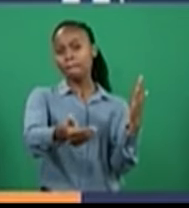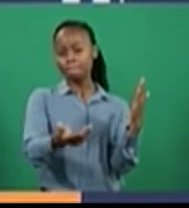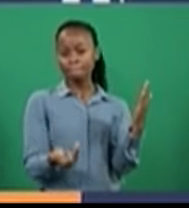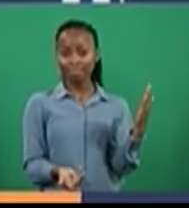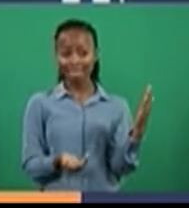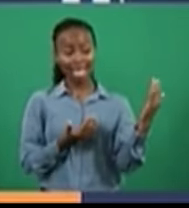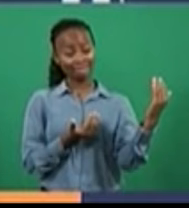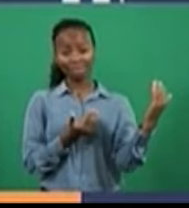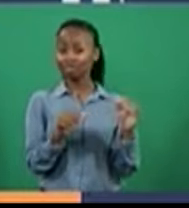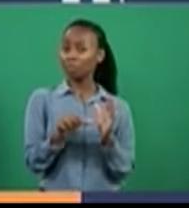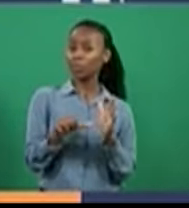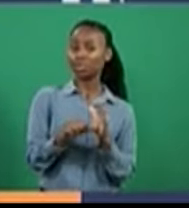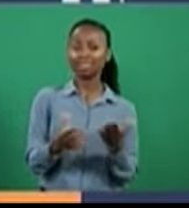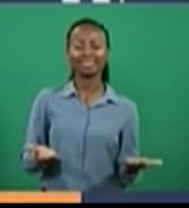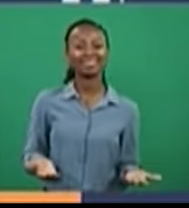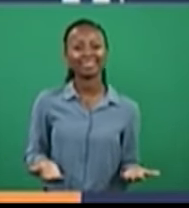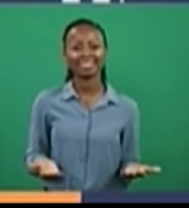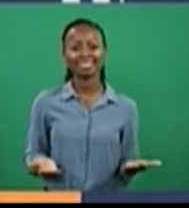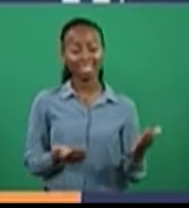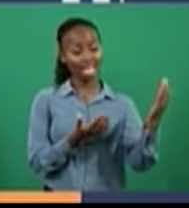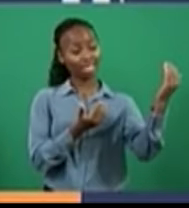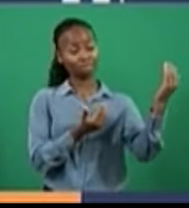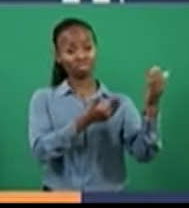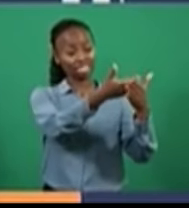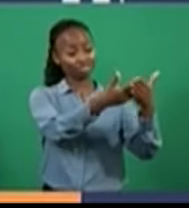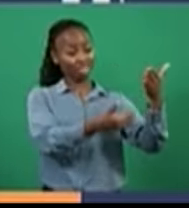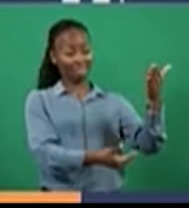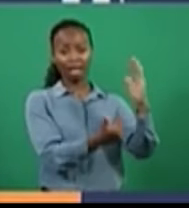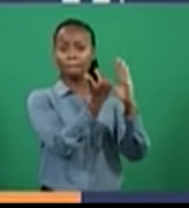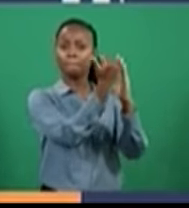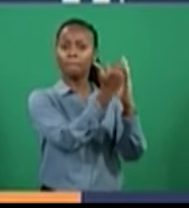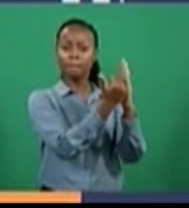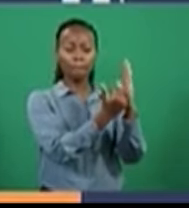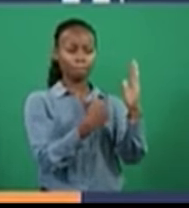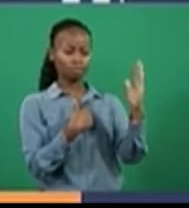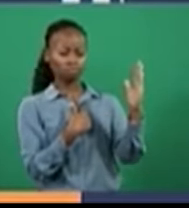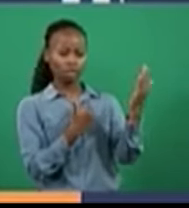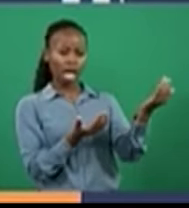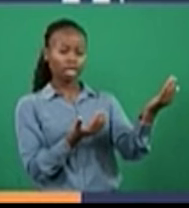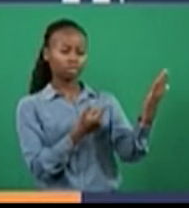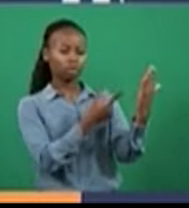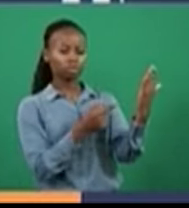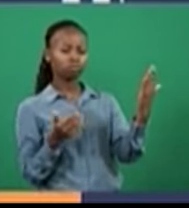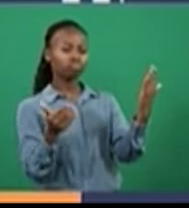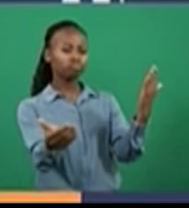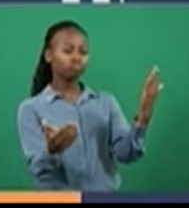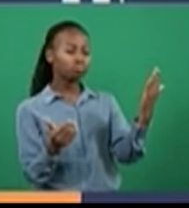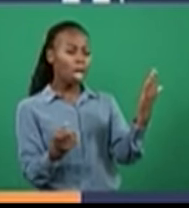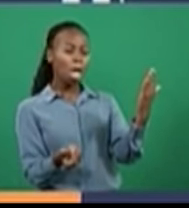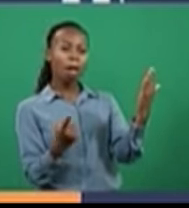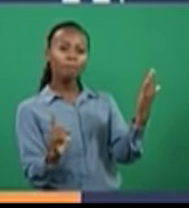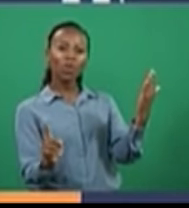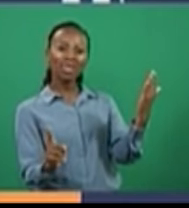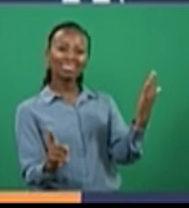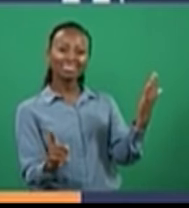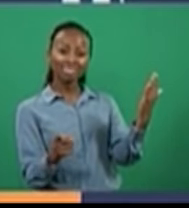expectations matter because they tell us something about future inflation, unlike the